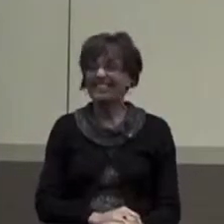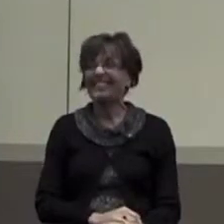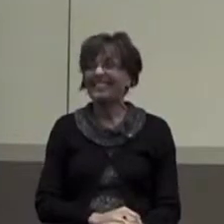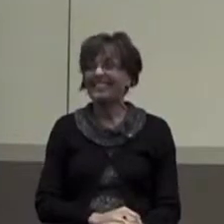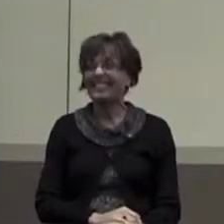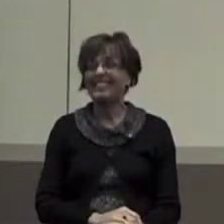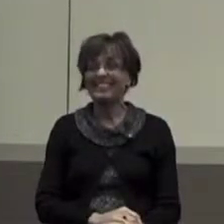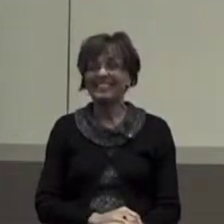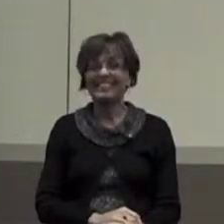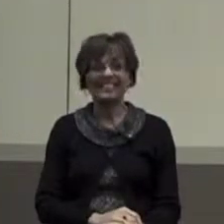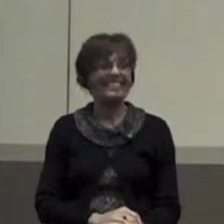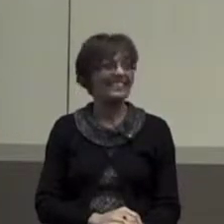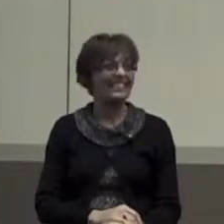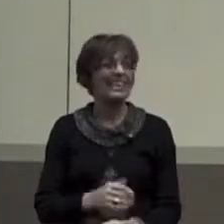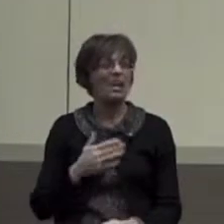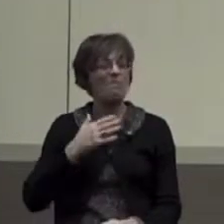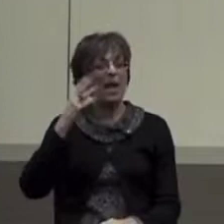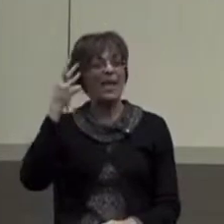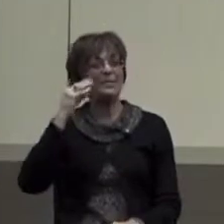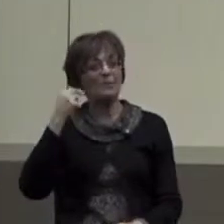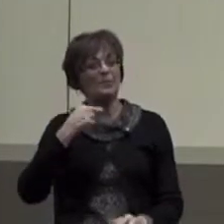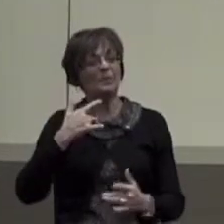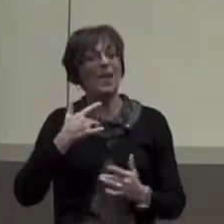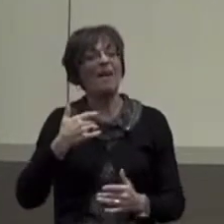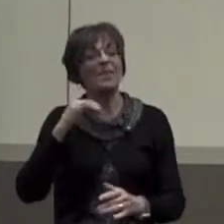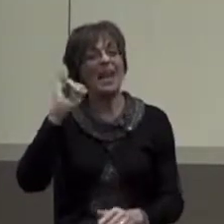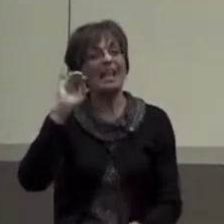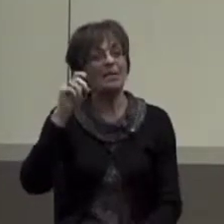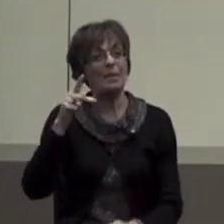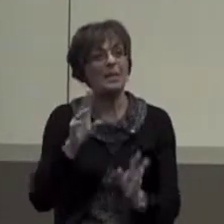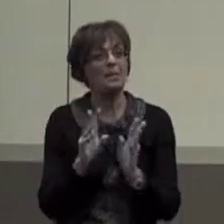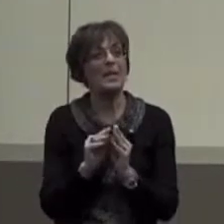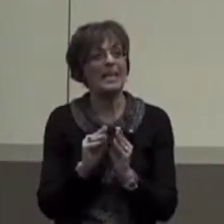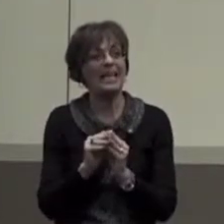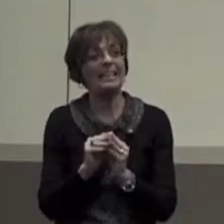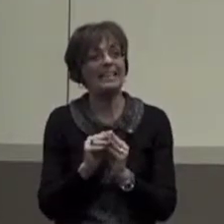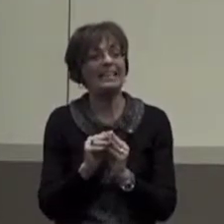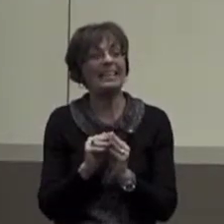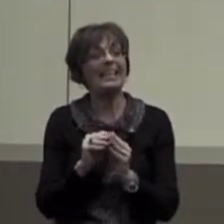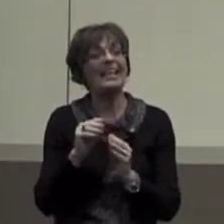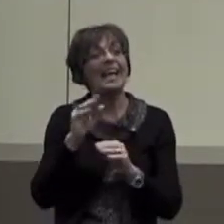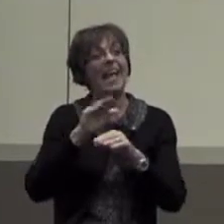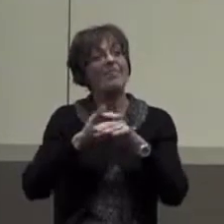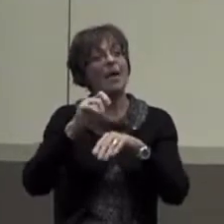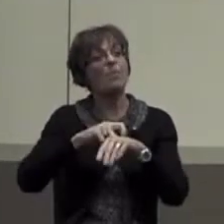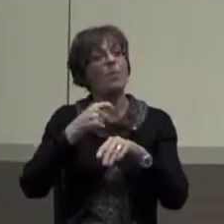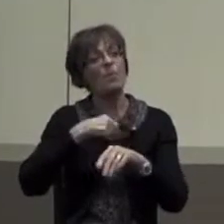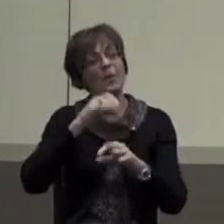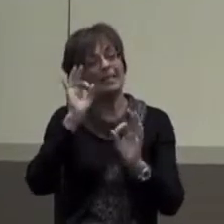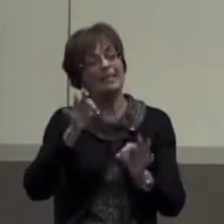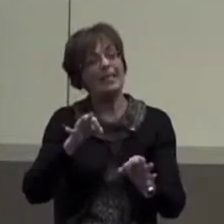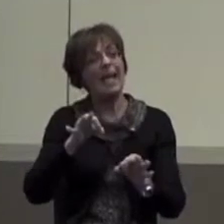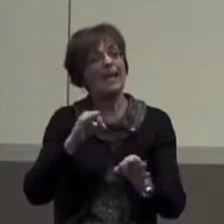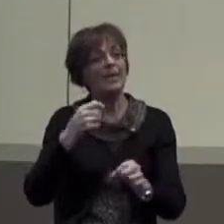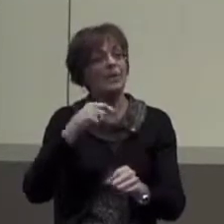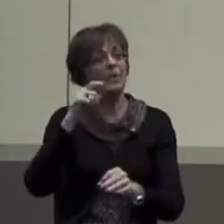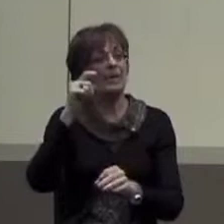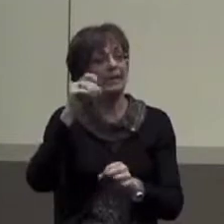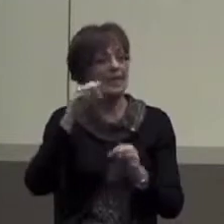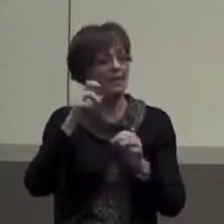In my experience, we usually have an IEP meeting, and at that point we decide whether we need to do an